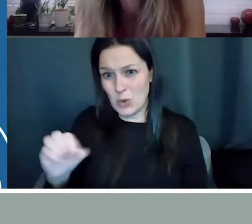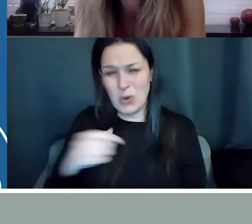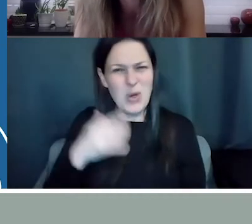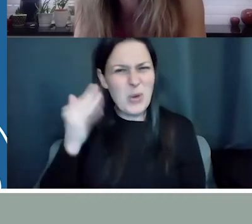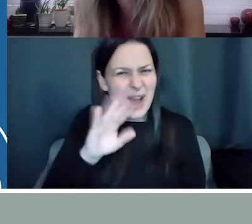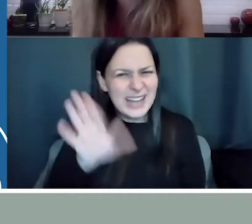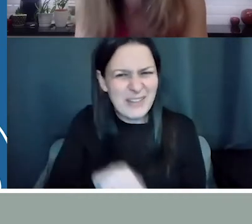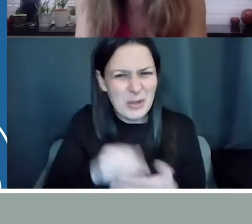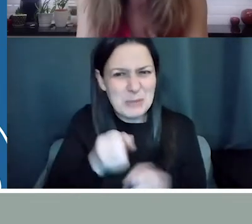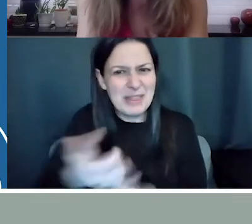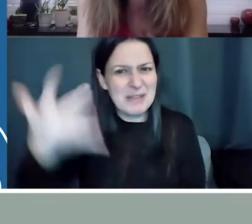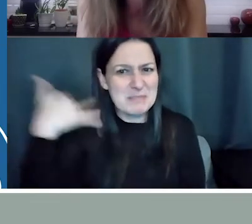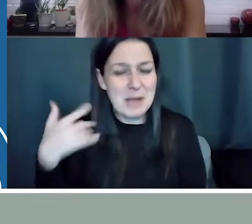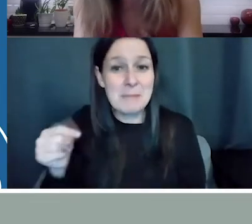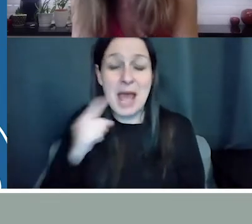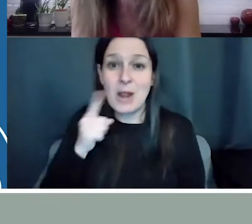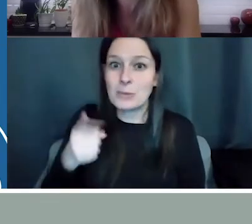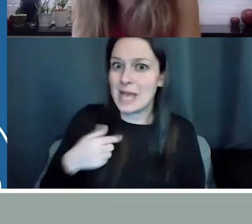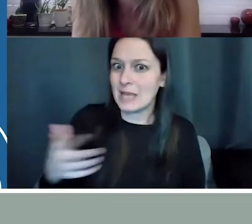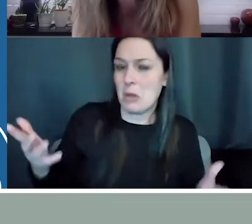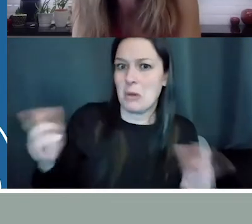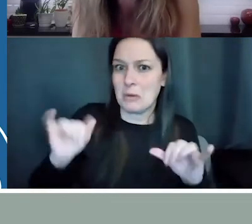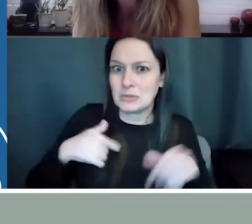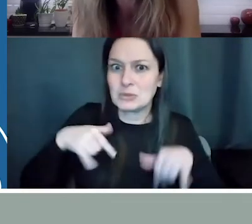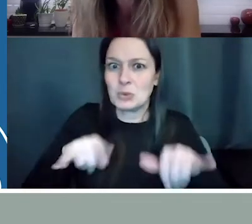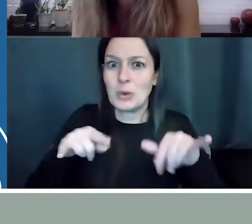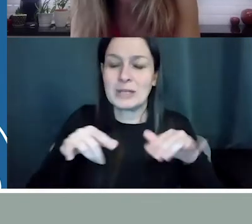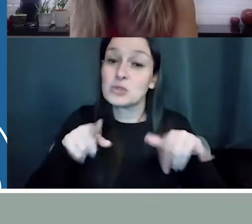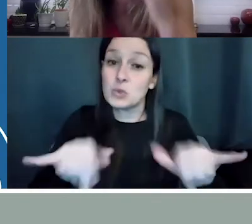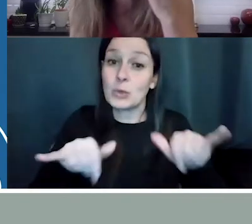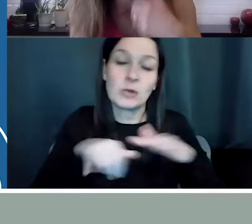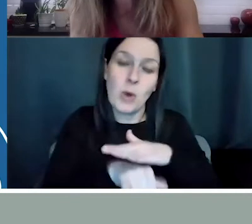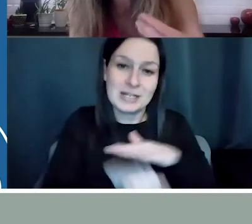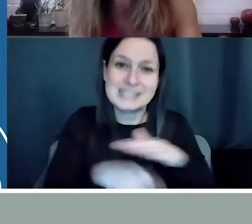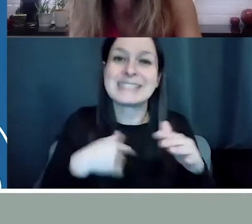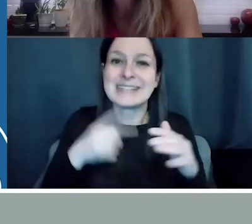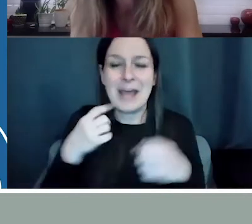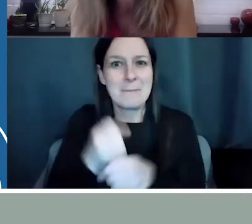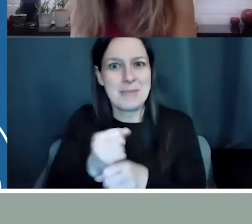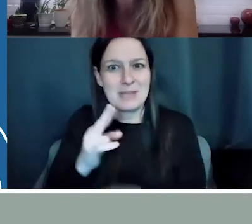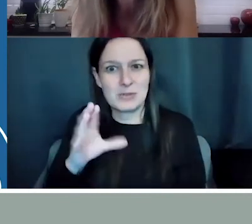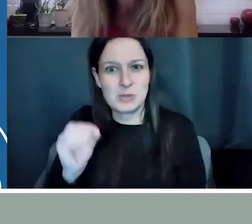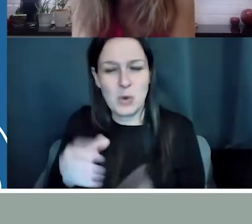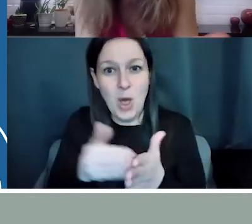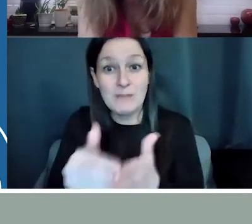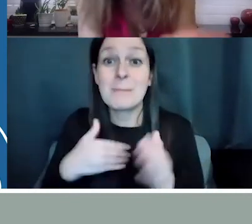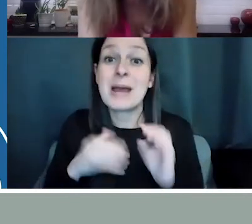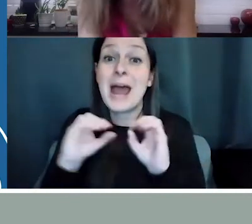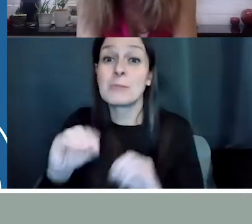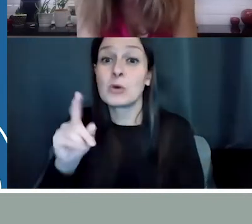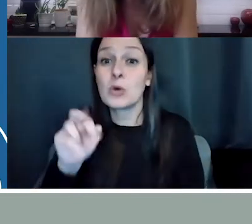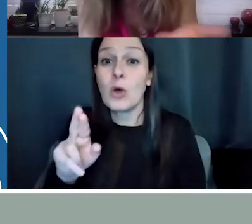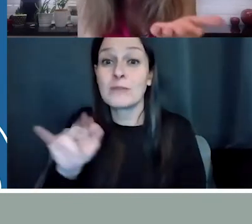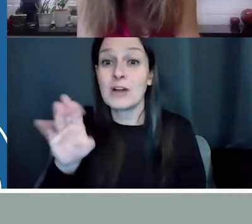learned to make it before, but that was like a quarantine thing. I started making risotto a lot, but I put cauliflower rice. I